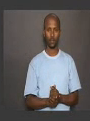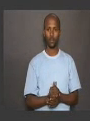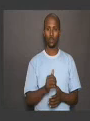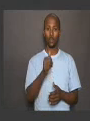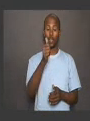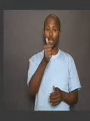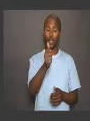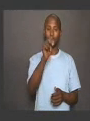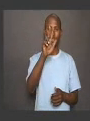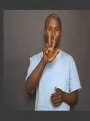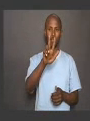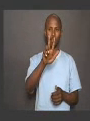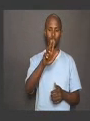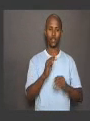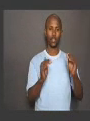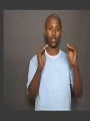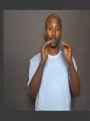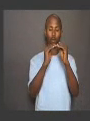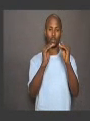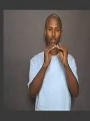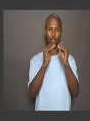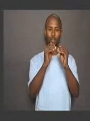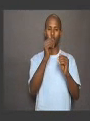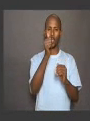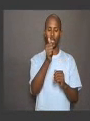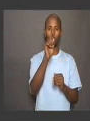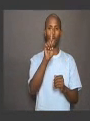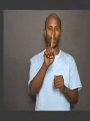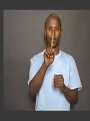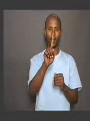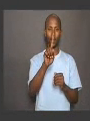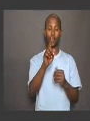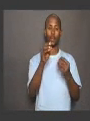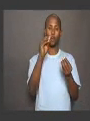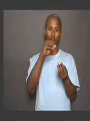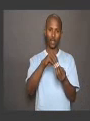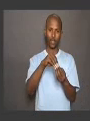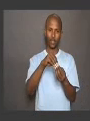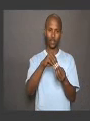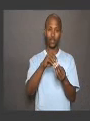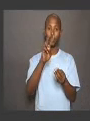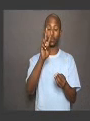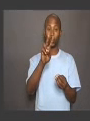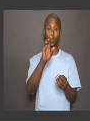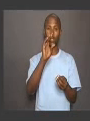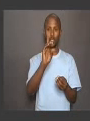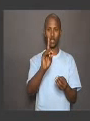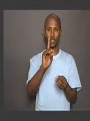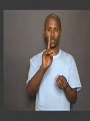A3 equals A1 plus 2D.